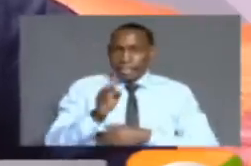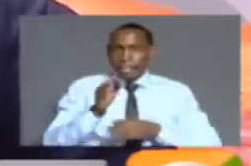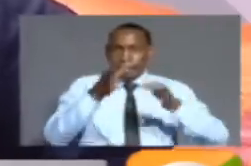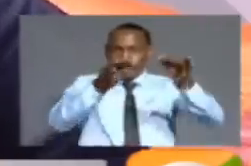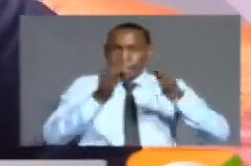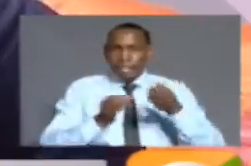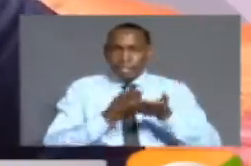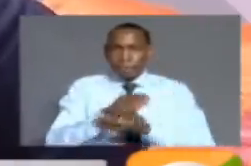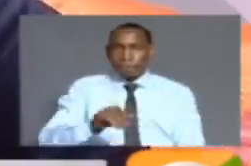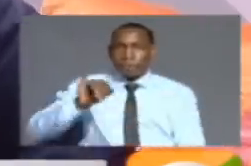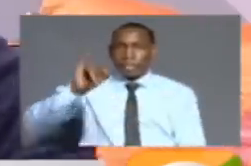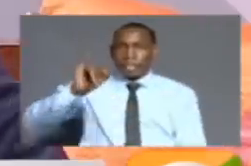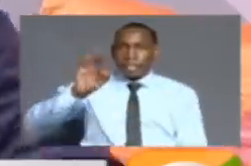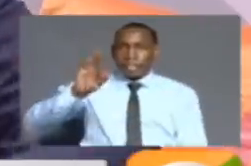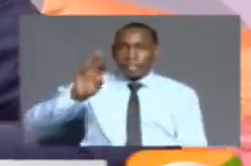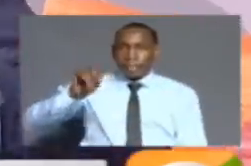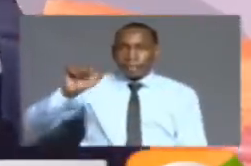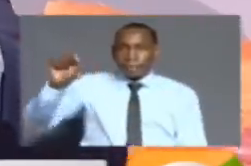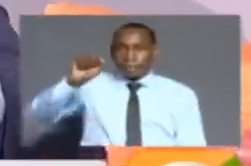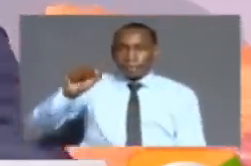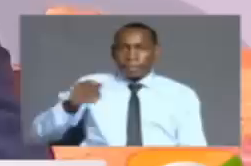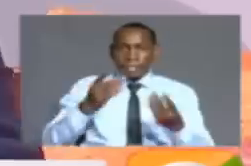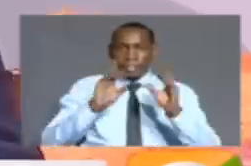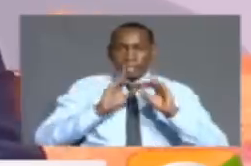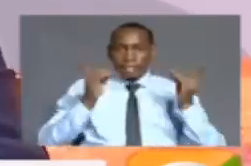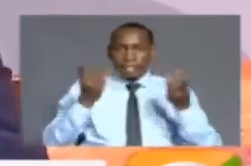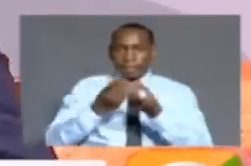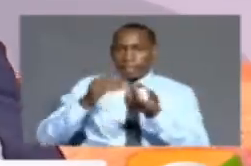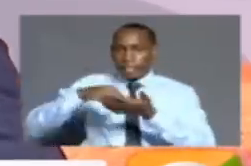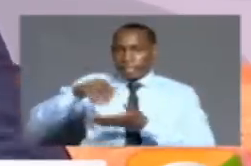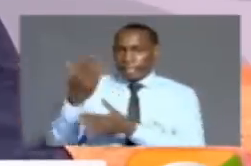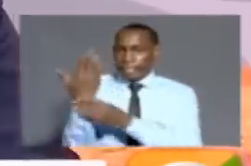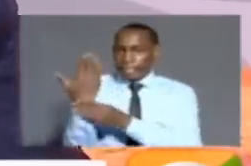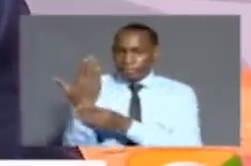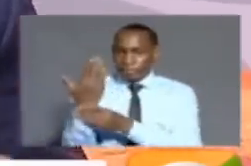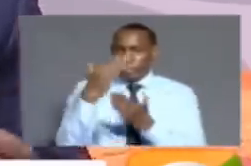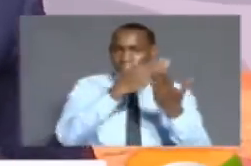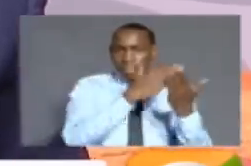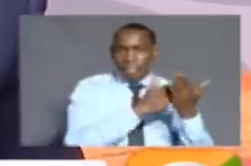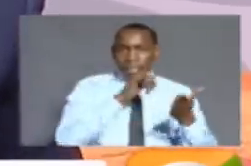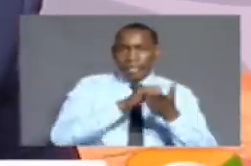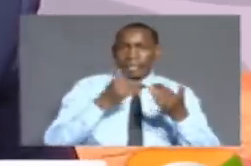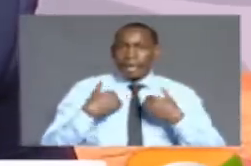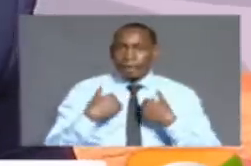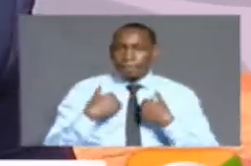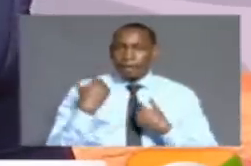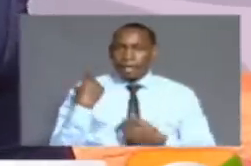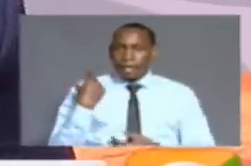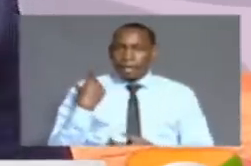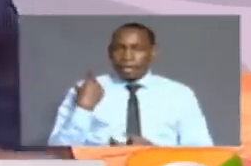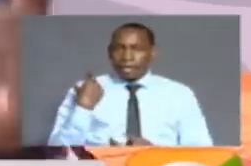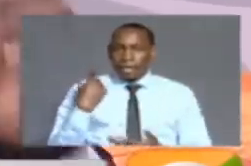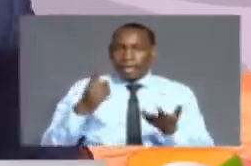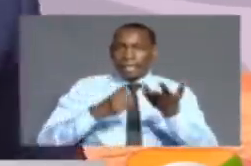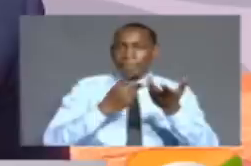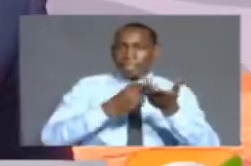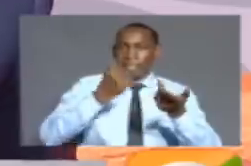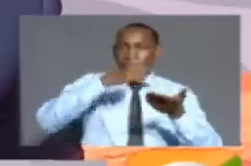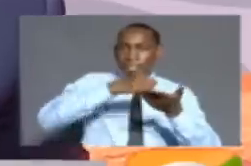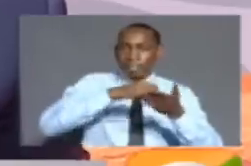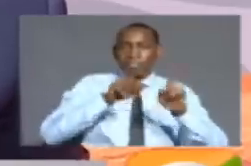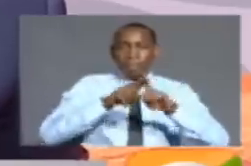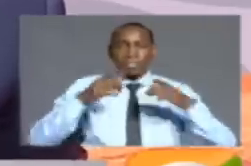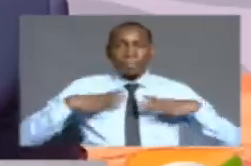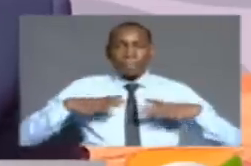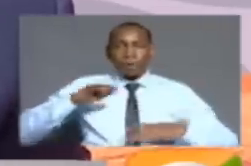through the IFMIS department, is sending out a template which already has figures in them. In it. Okay? Yeah. And then these people in